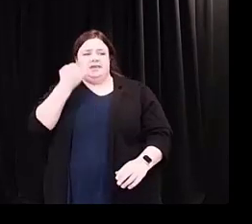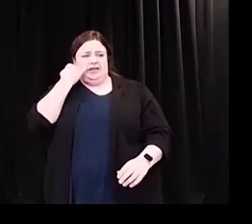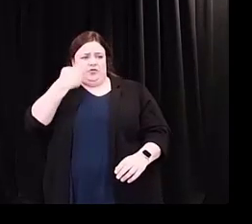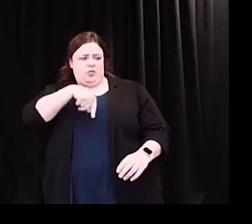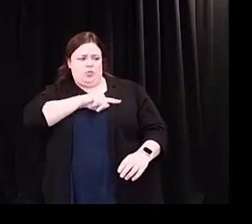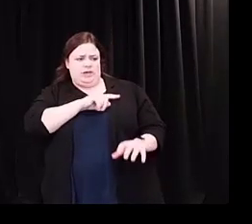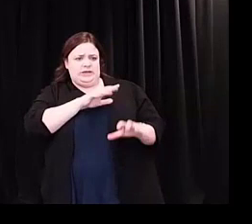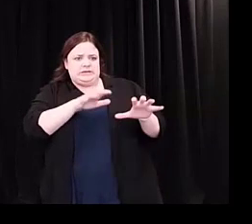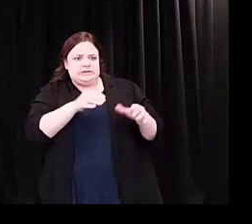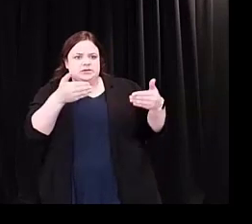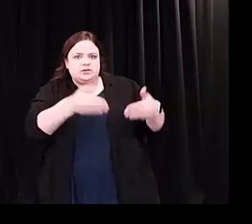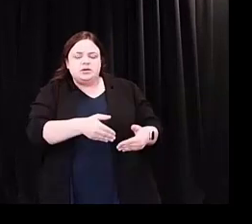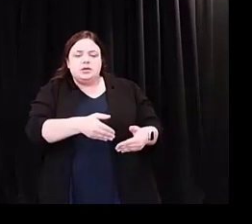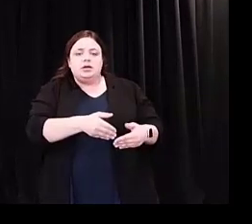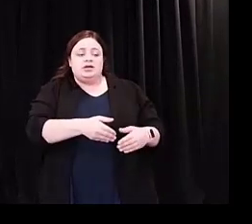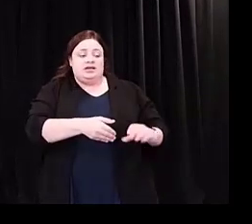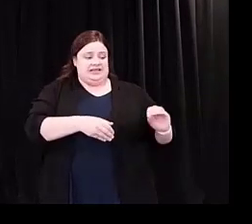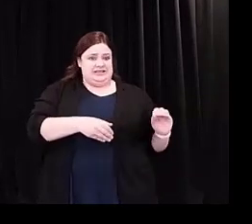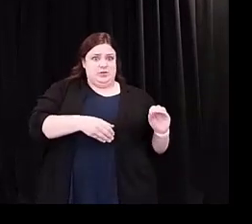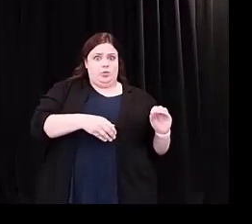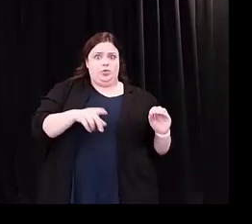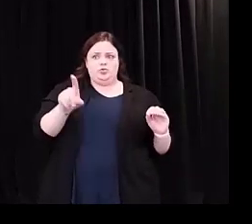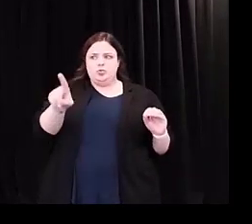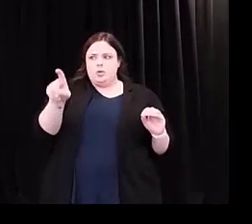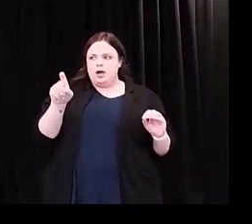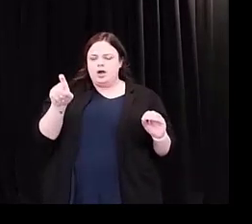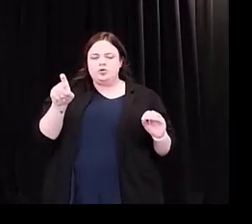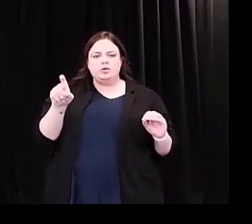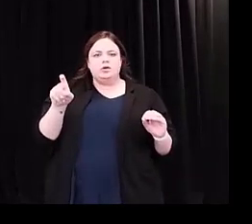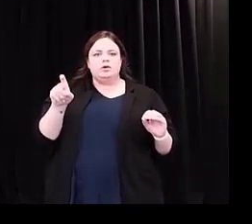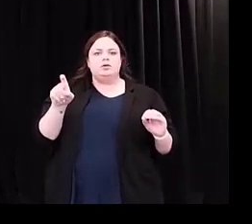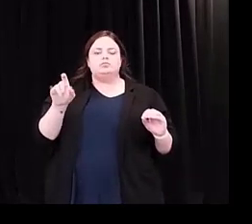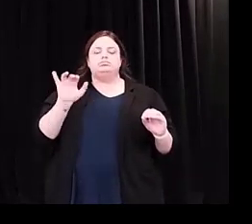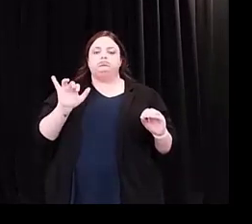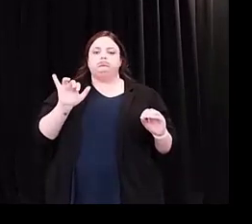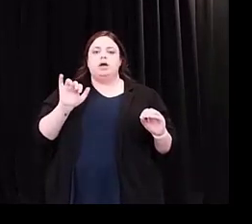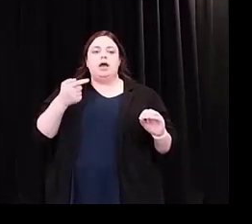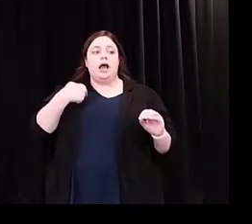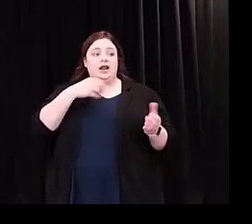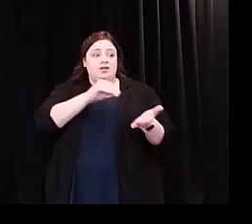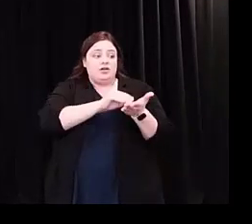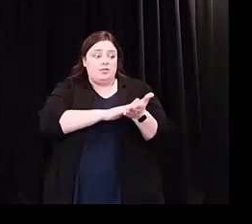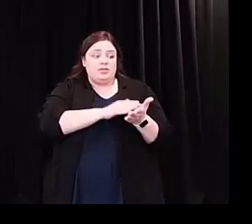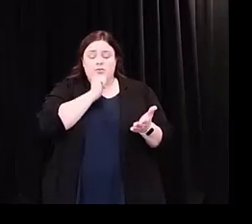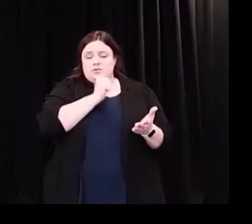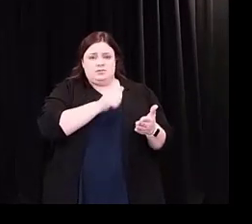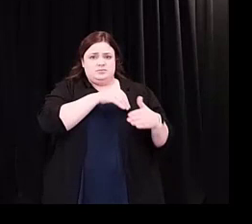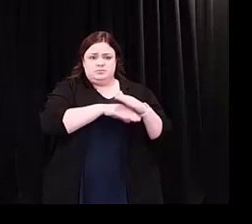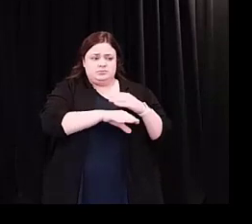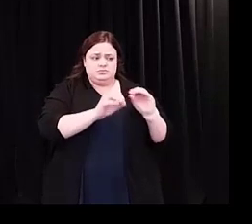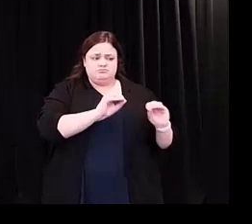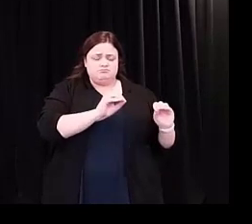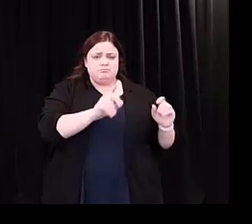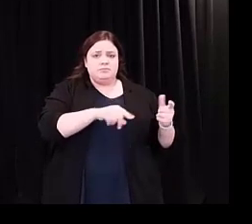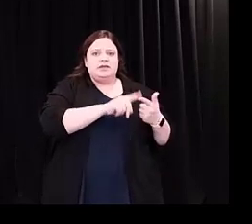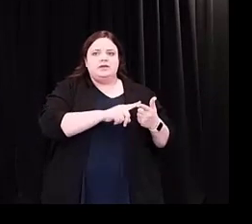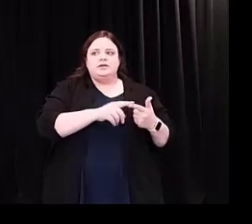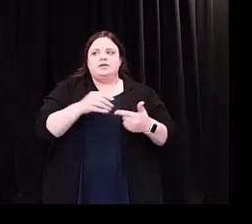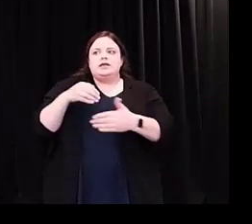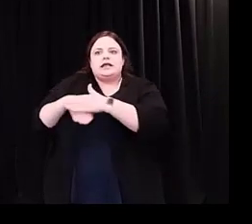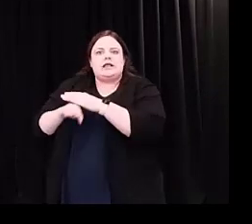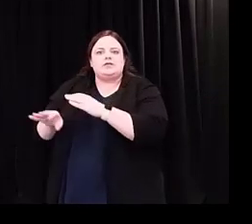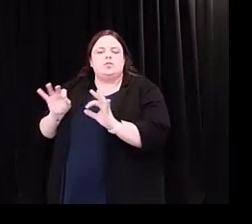just did this, we've gone from 0 to 100 and made a document that was not accessible just by